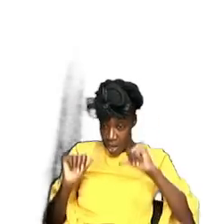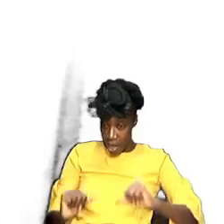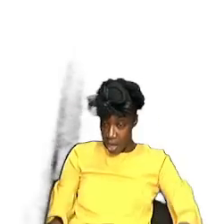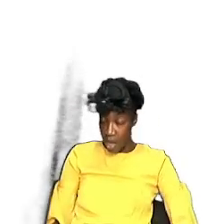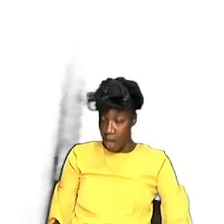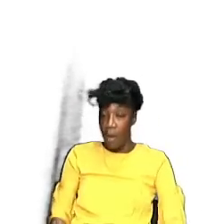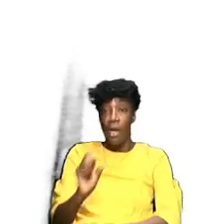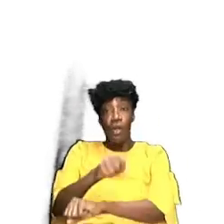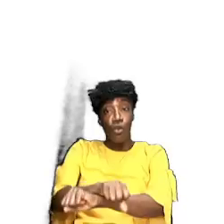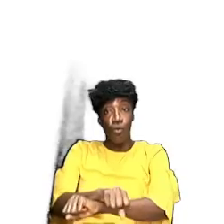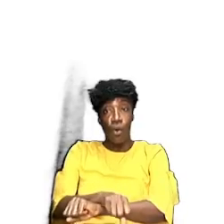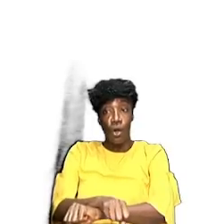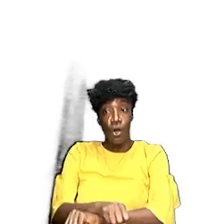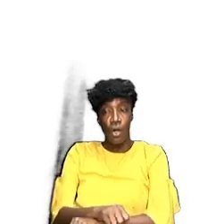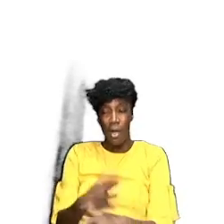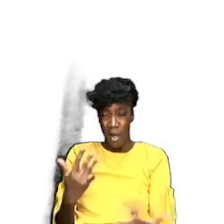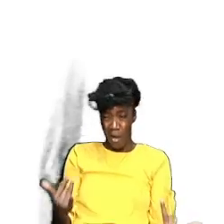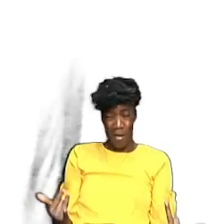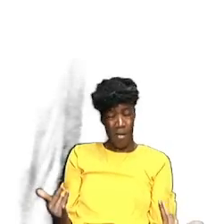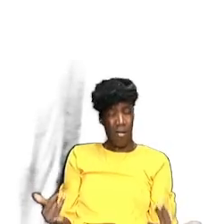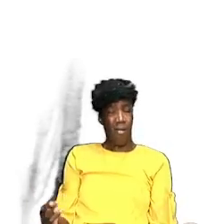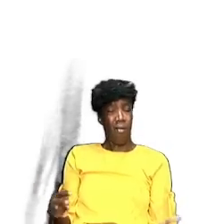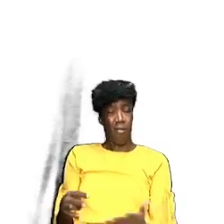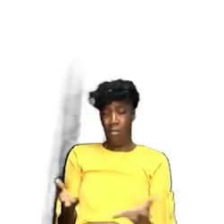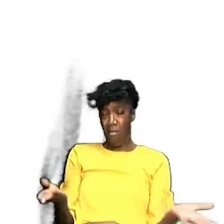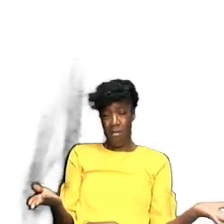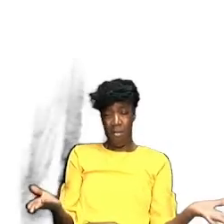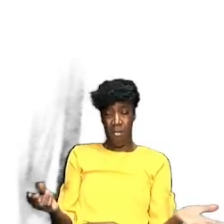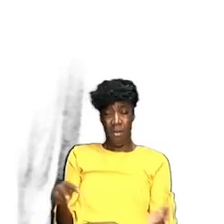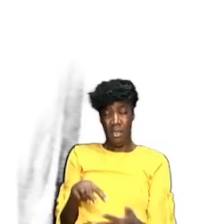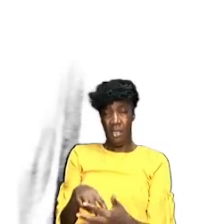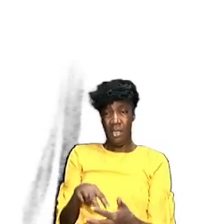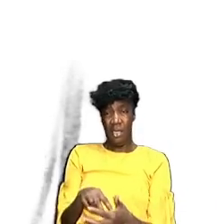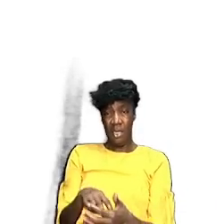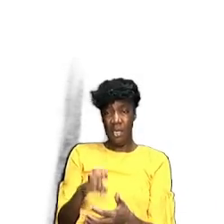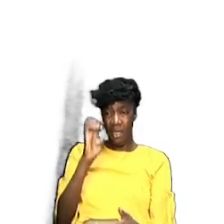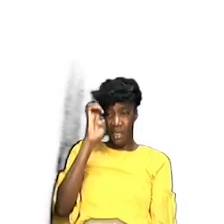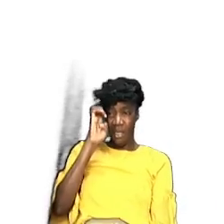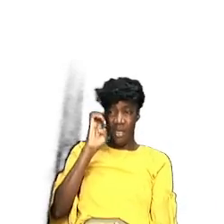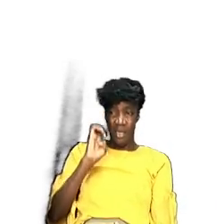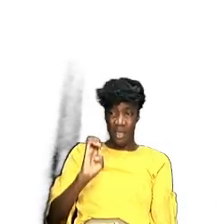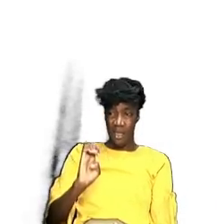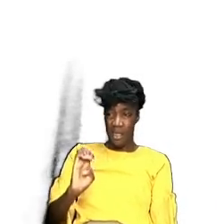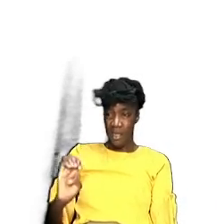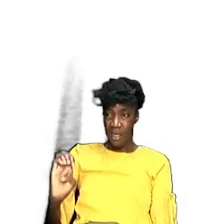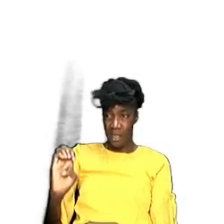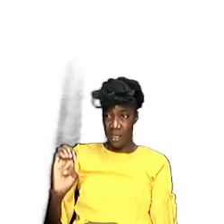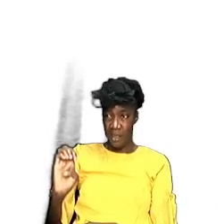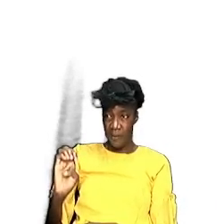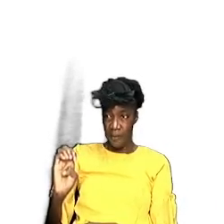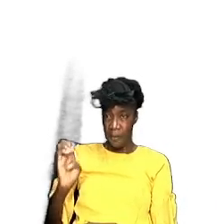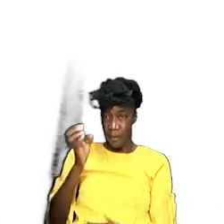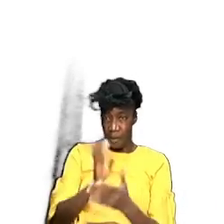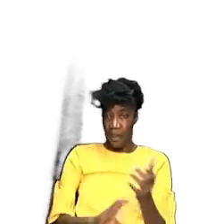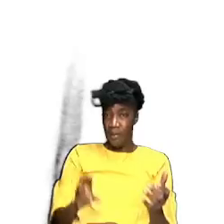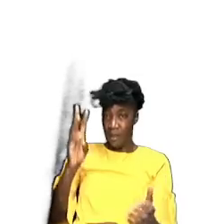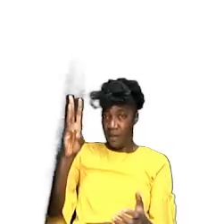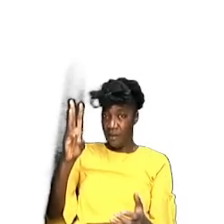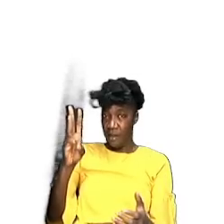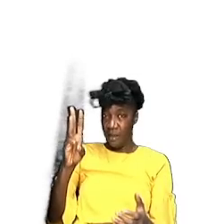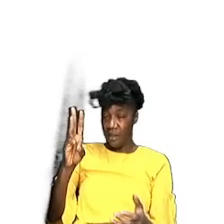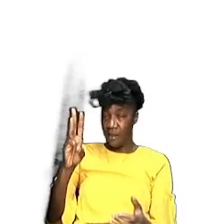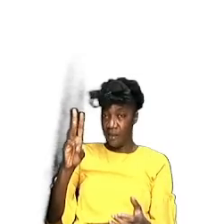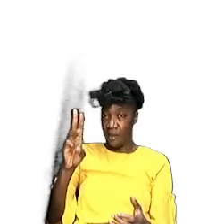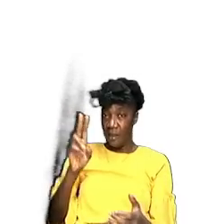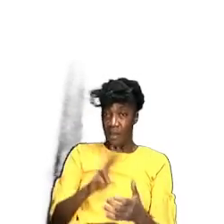So if we look at it, how do we stand? Ephesians chapter 6 and verse 18, it says, praying